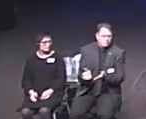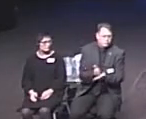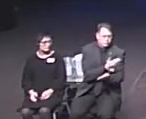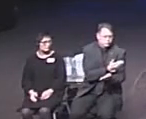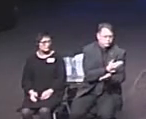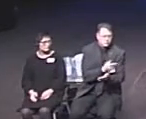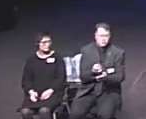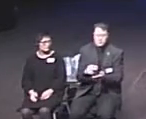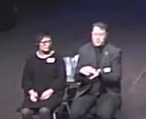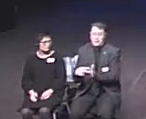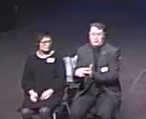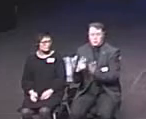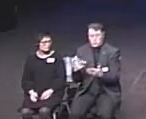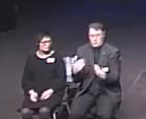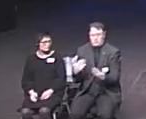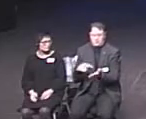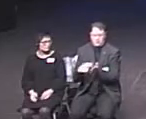technical aspects of today.